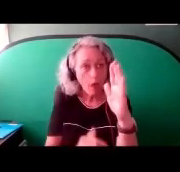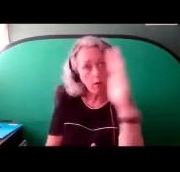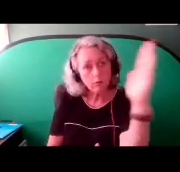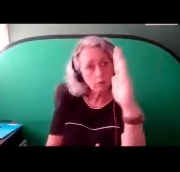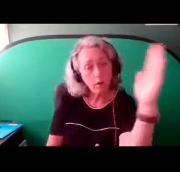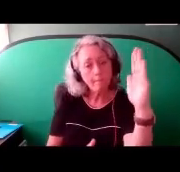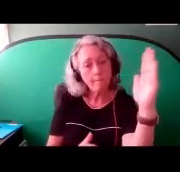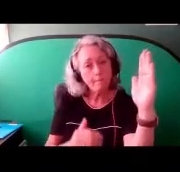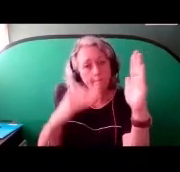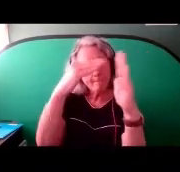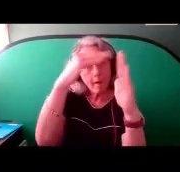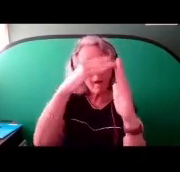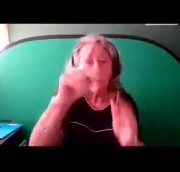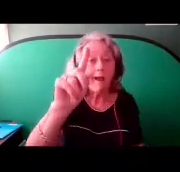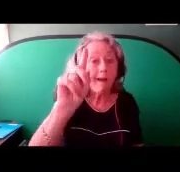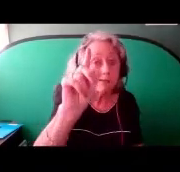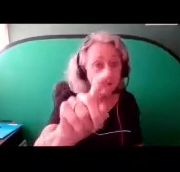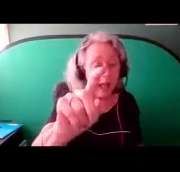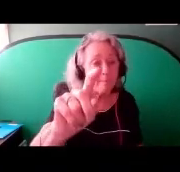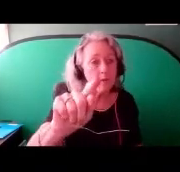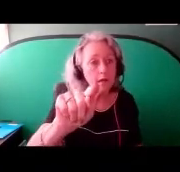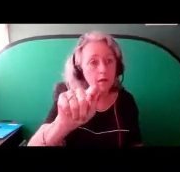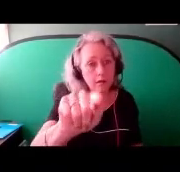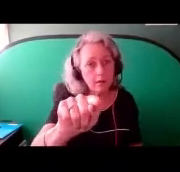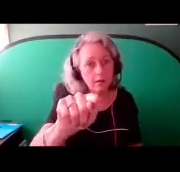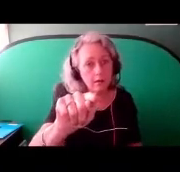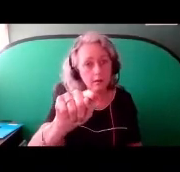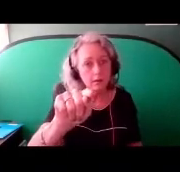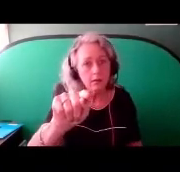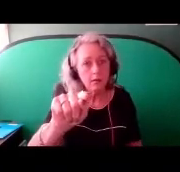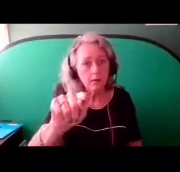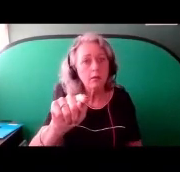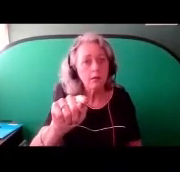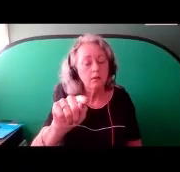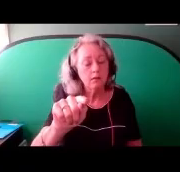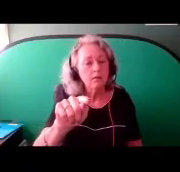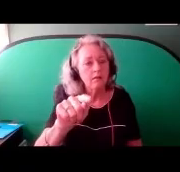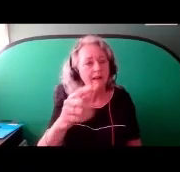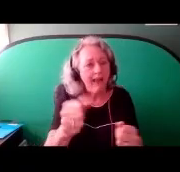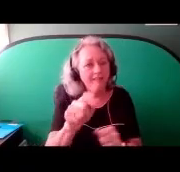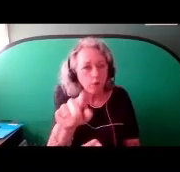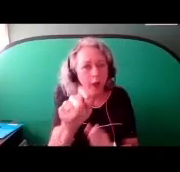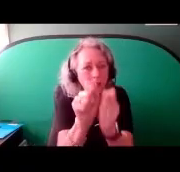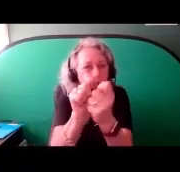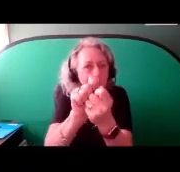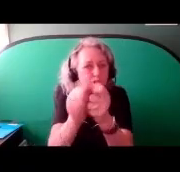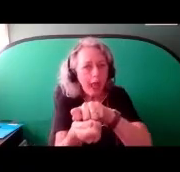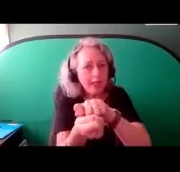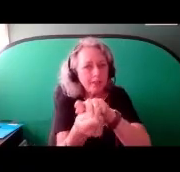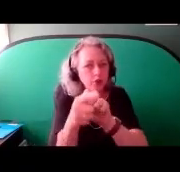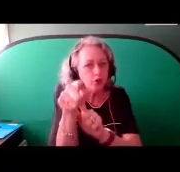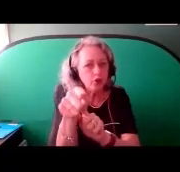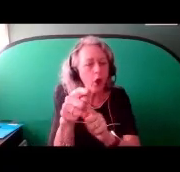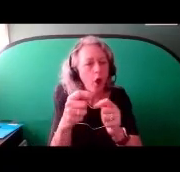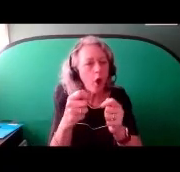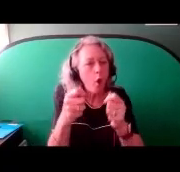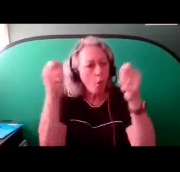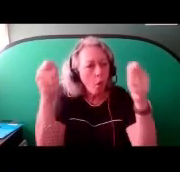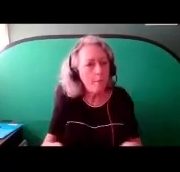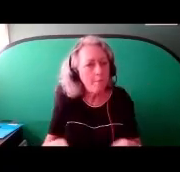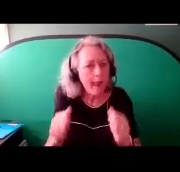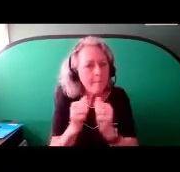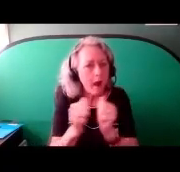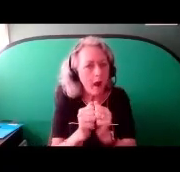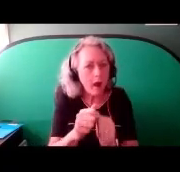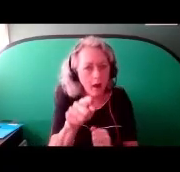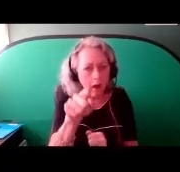left corner. So if I tap on edit, and then you've got your options, the open menu. You